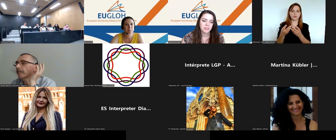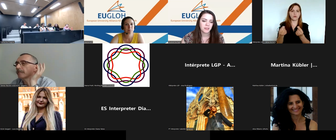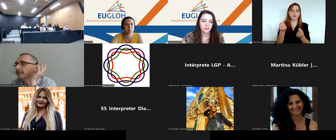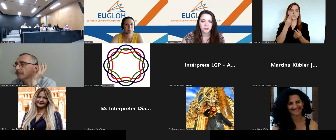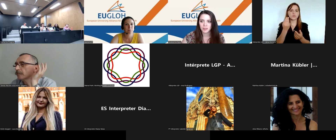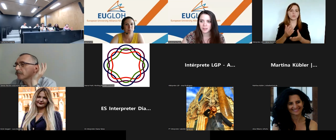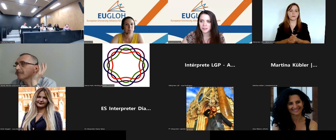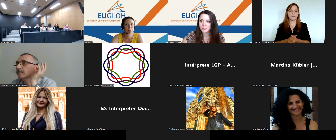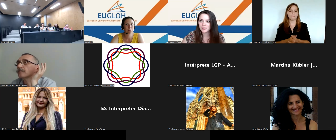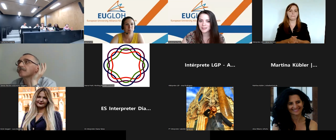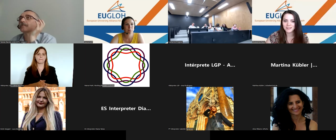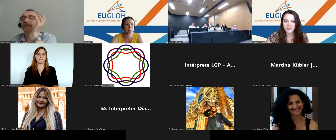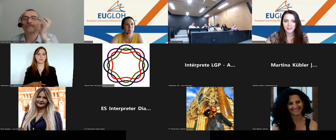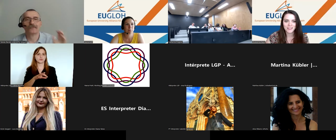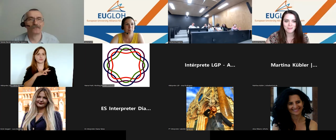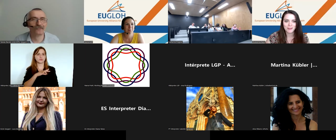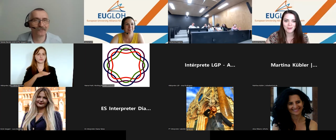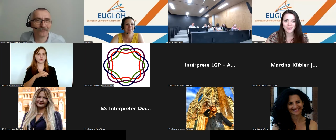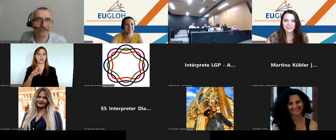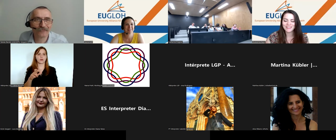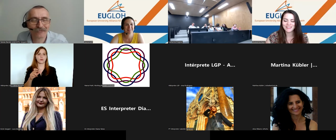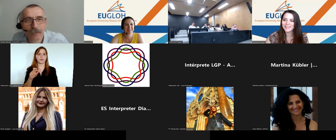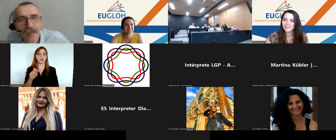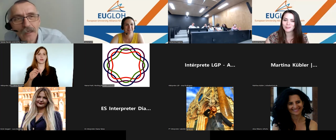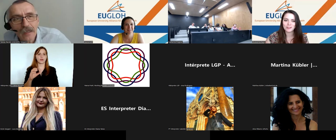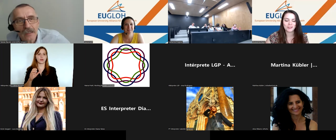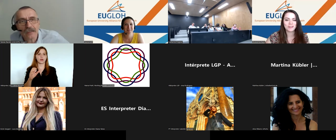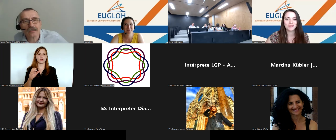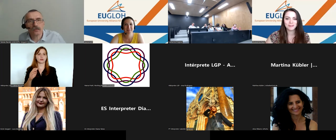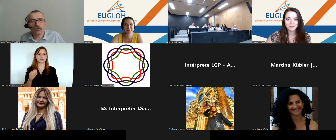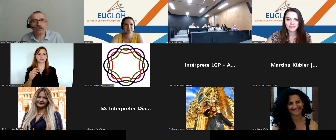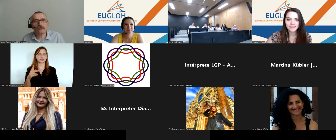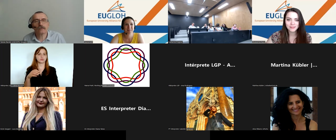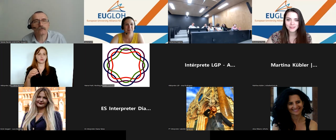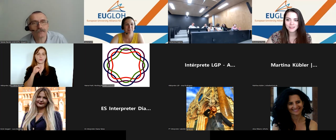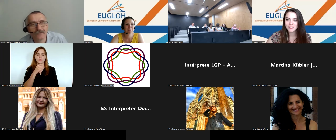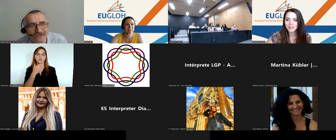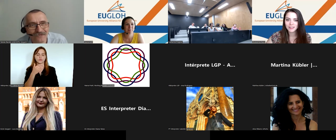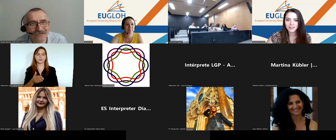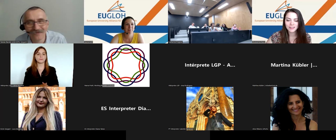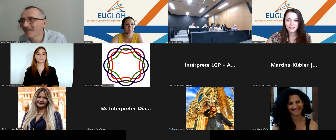Maybe Mr. Roczko can tell us a bit more on who to turn to. Yes.